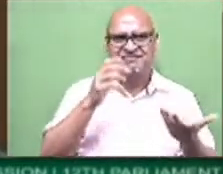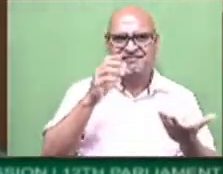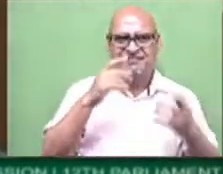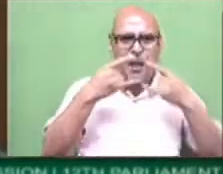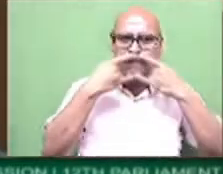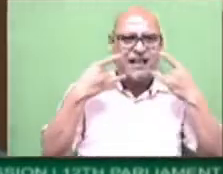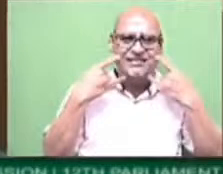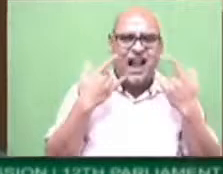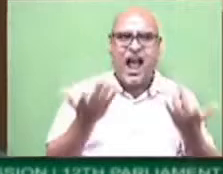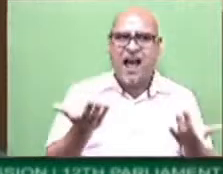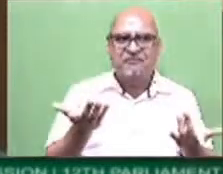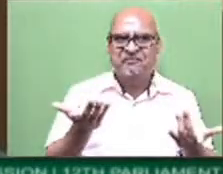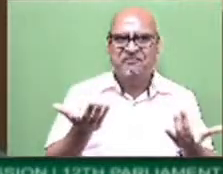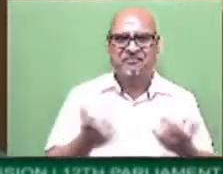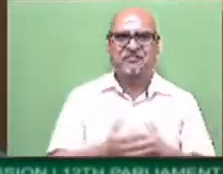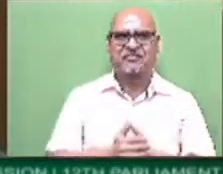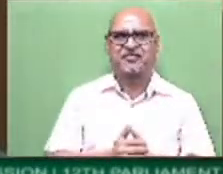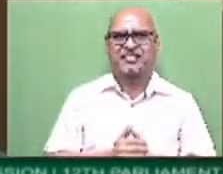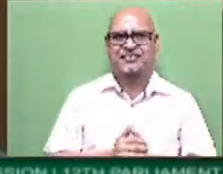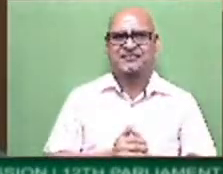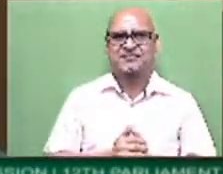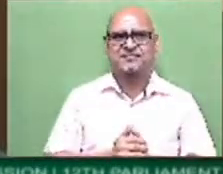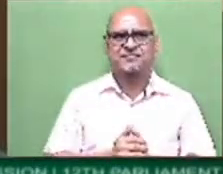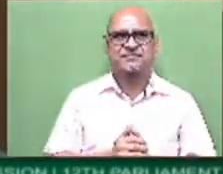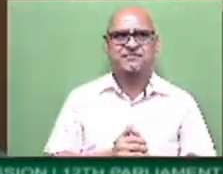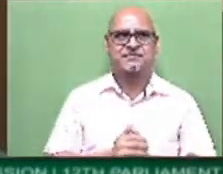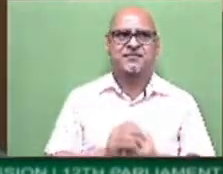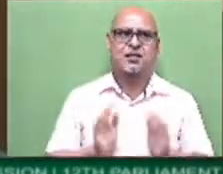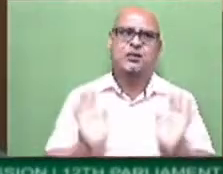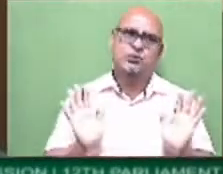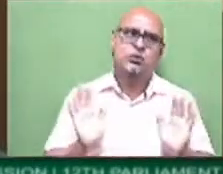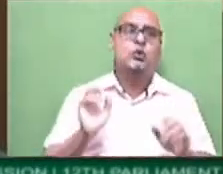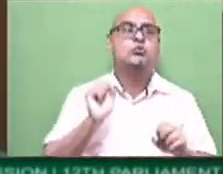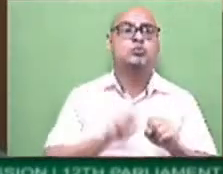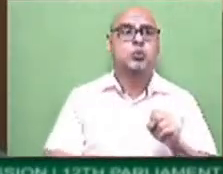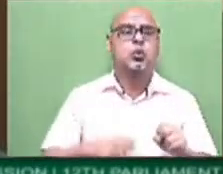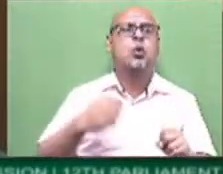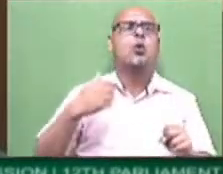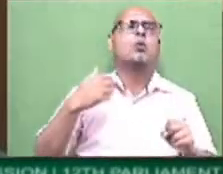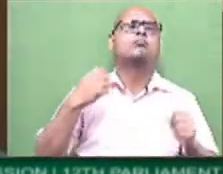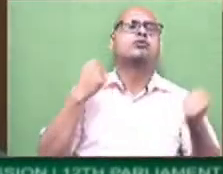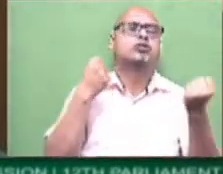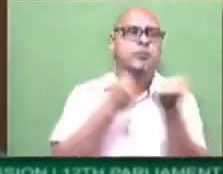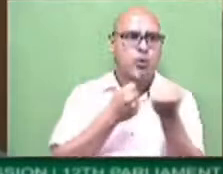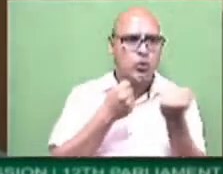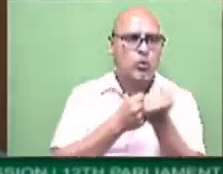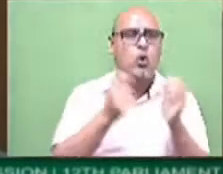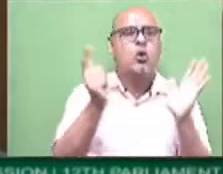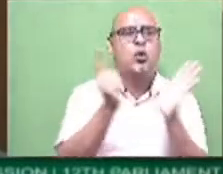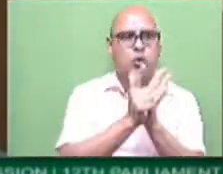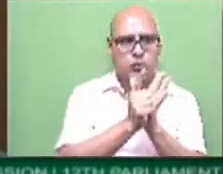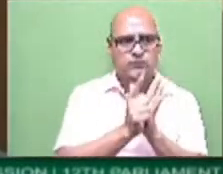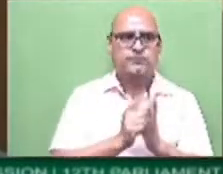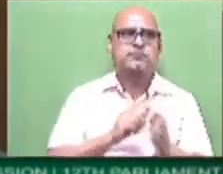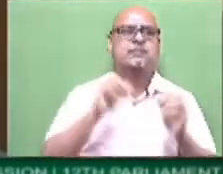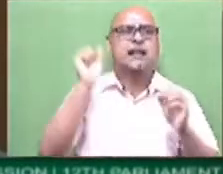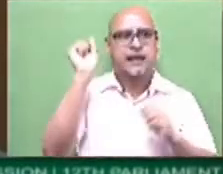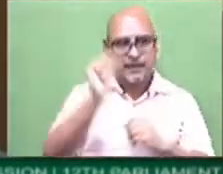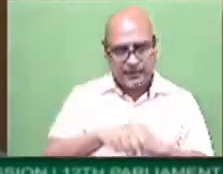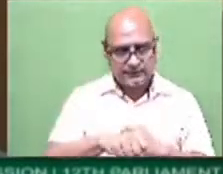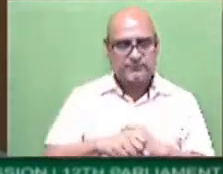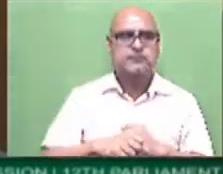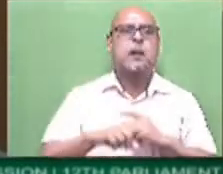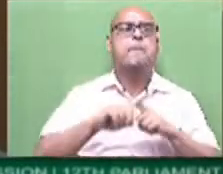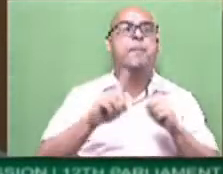masks. We are here to support this legislation. We are just asking that these issues be